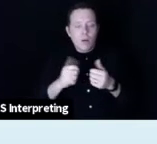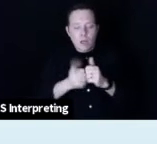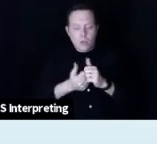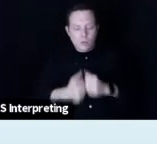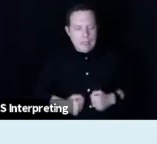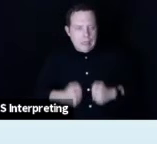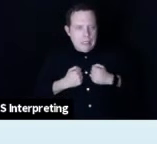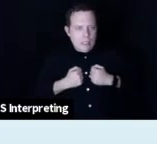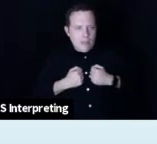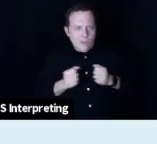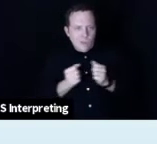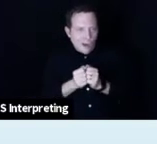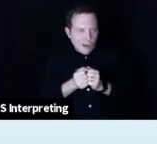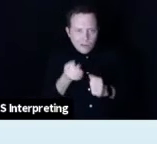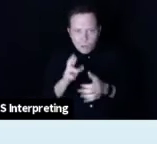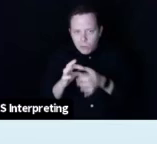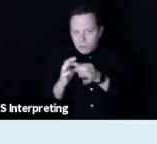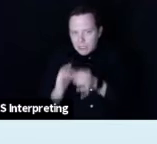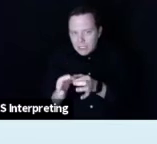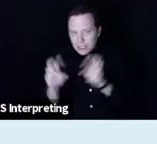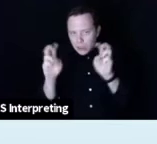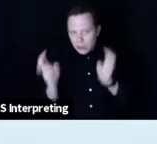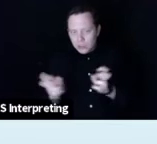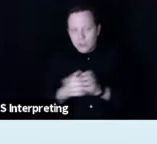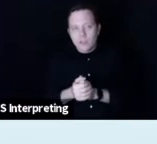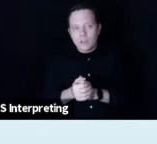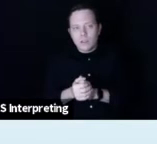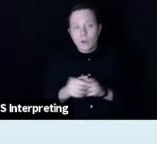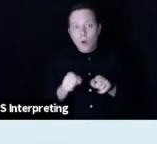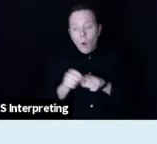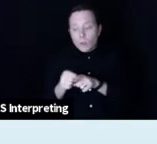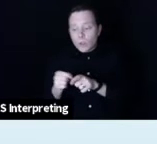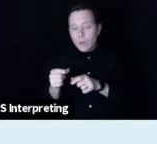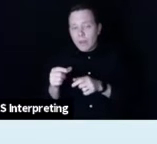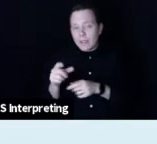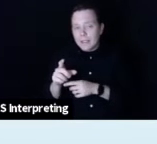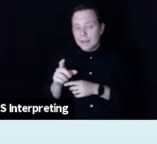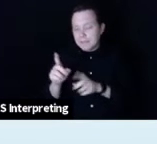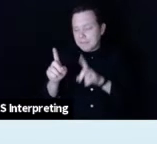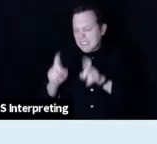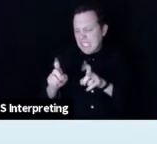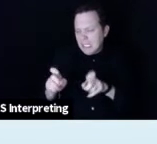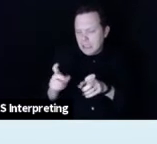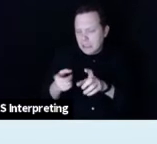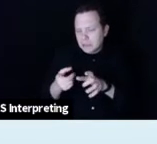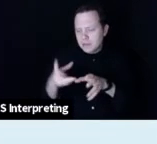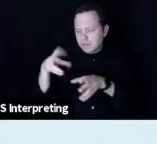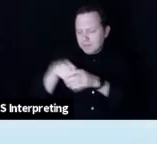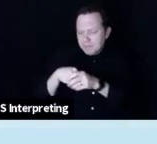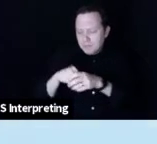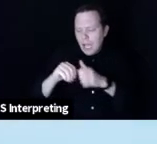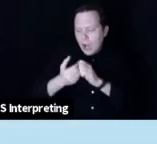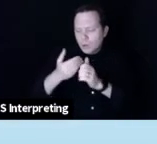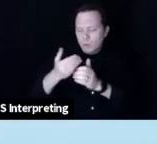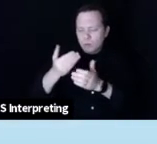related issues, and also the diagnostic tests that you might have to go through, prevention and